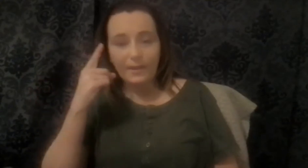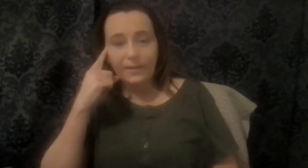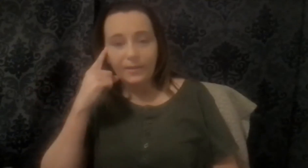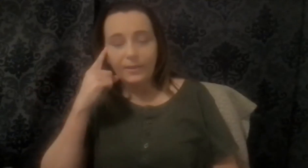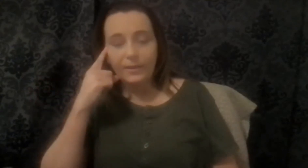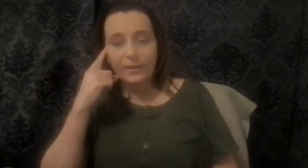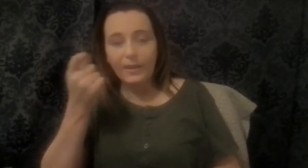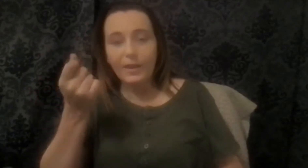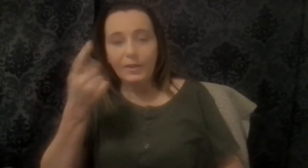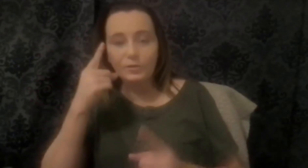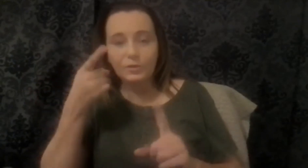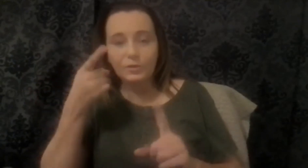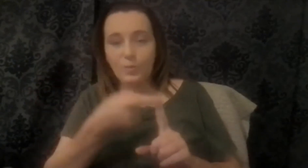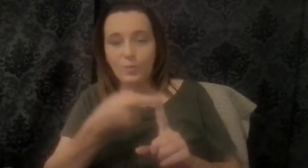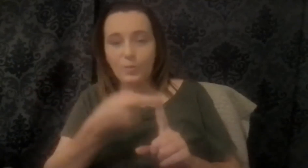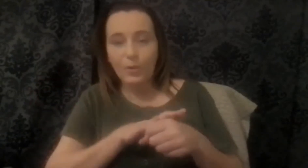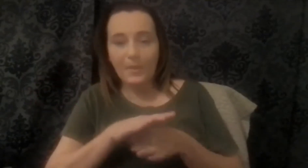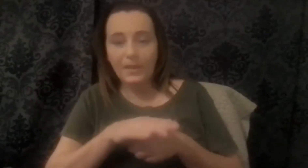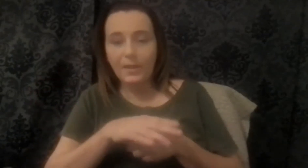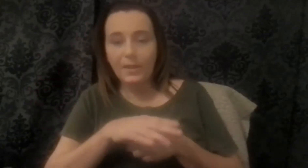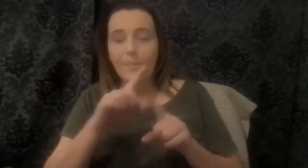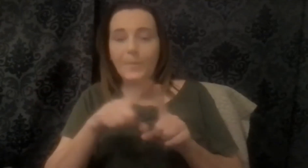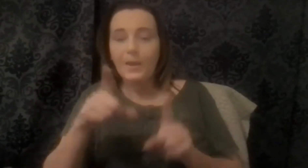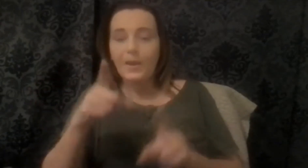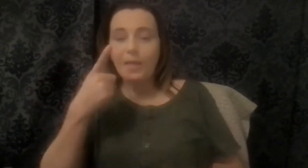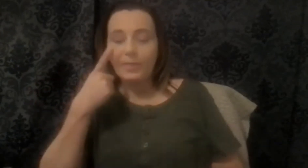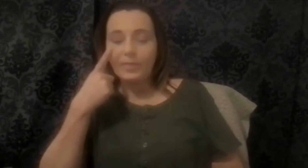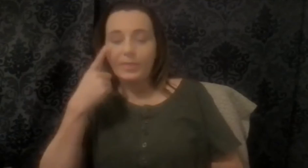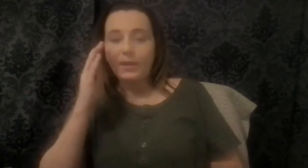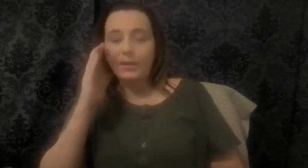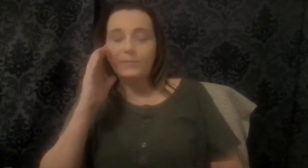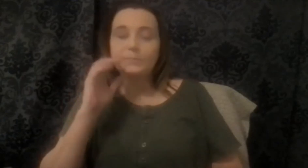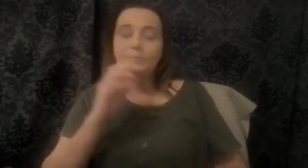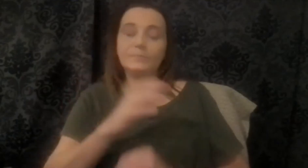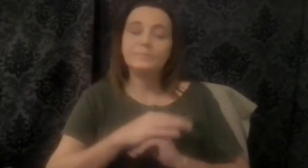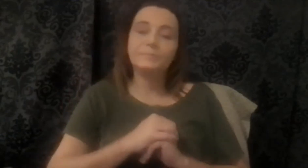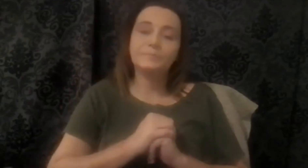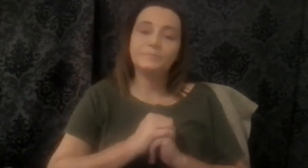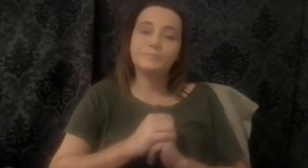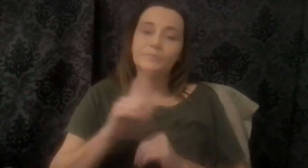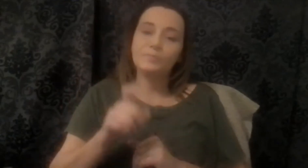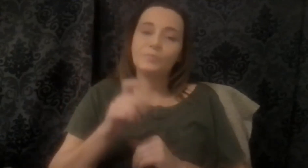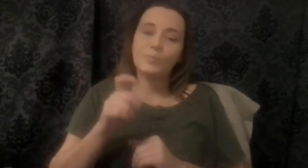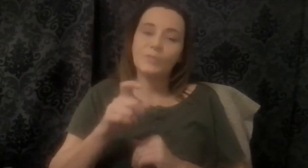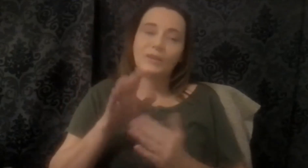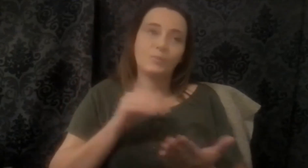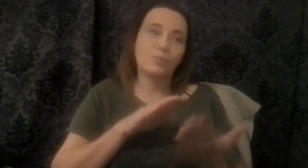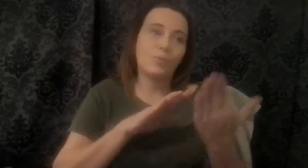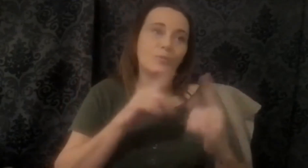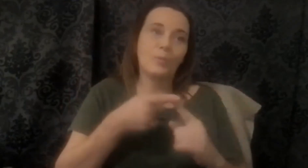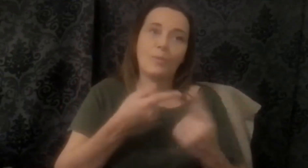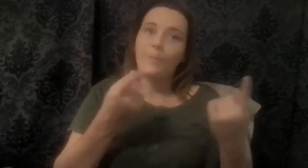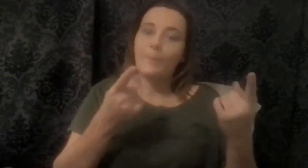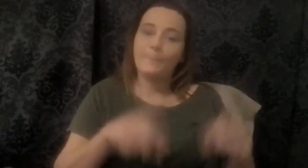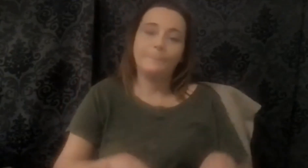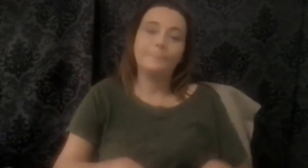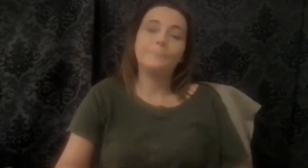get your point completely, but I think that's going to be one of those things we're going to have to cross that bridge if we come to it. You